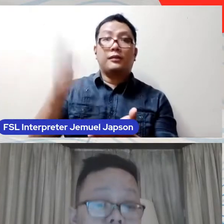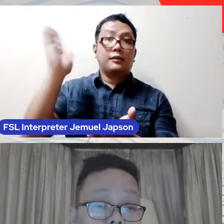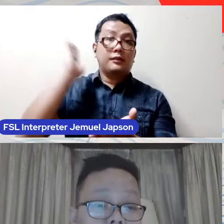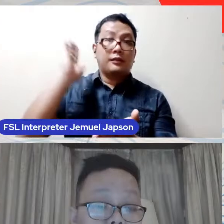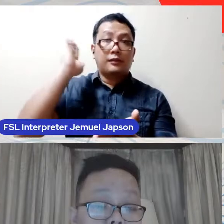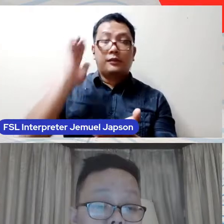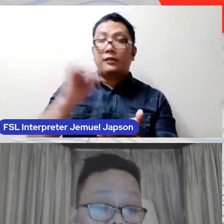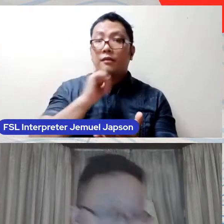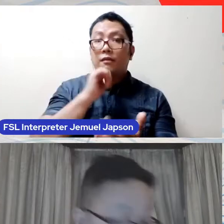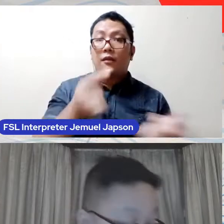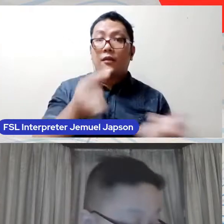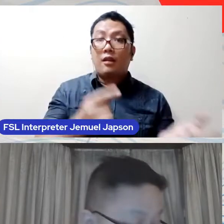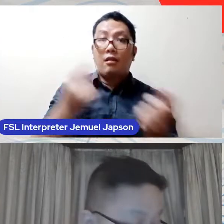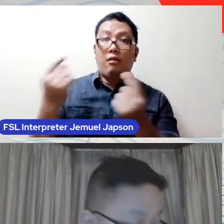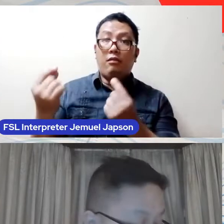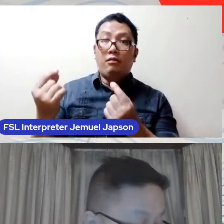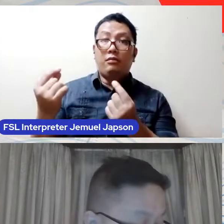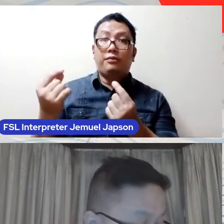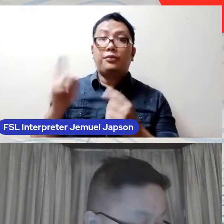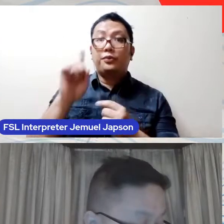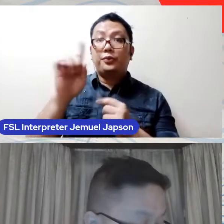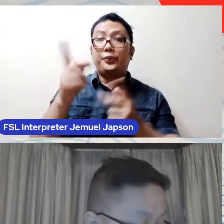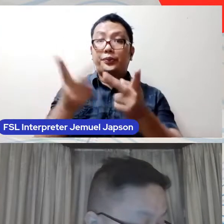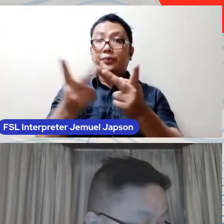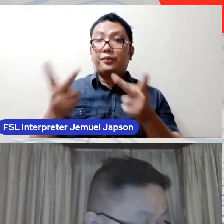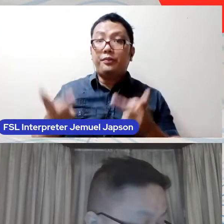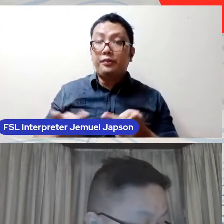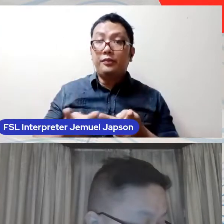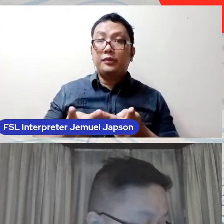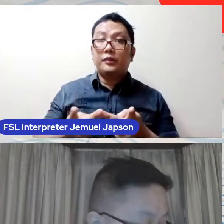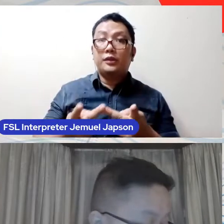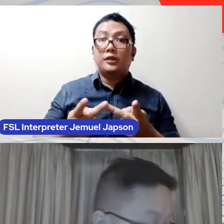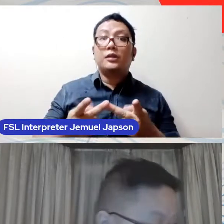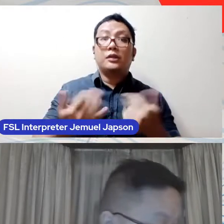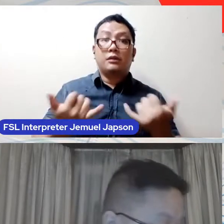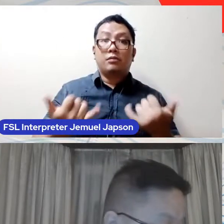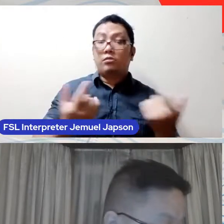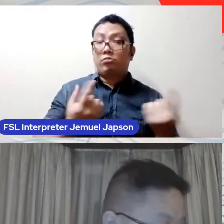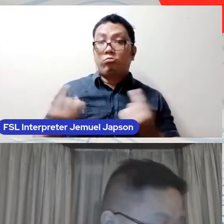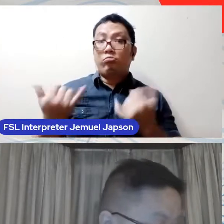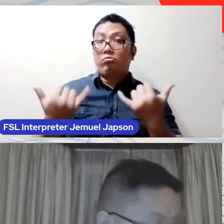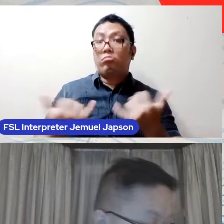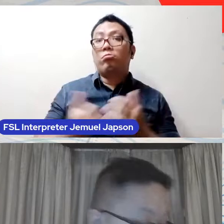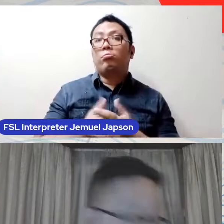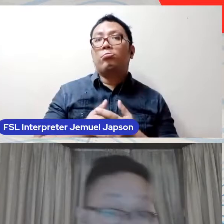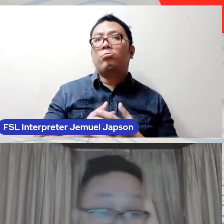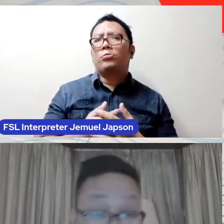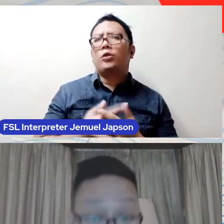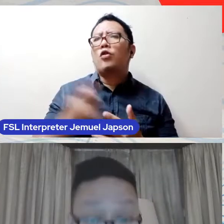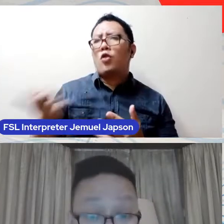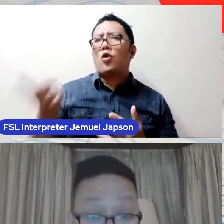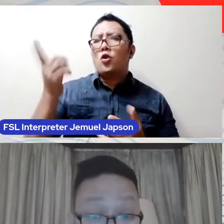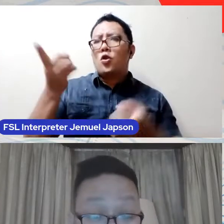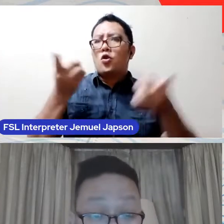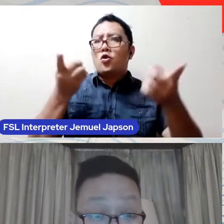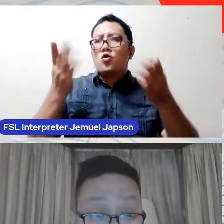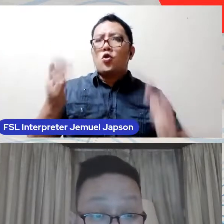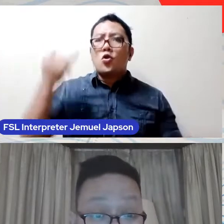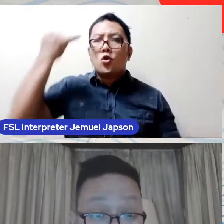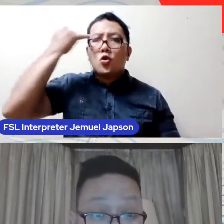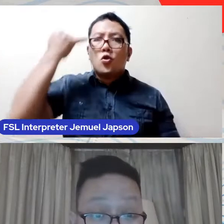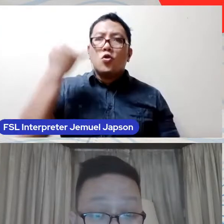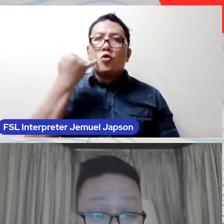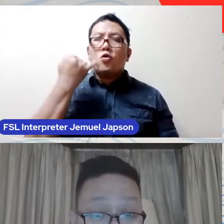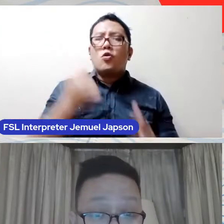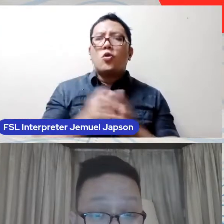conducted in one venue like how it is conducted now. To Director James po, sir, do you think